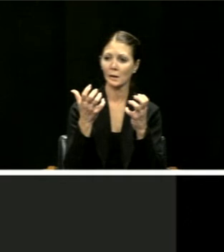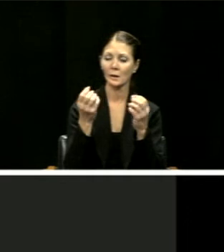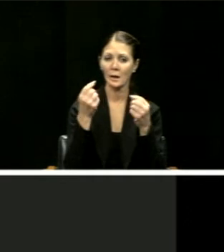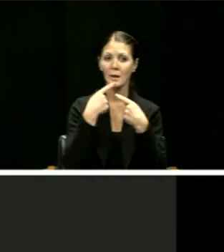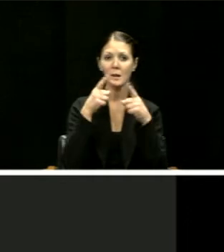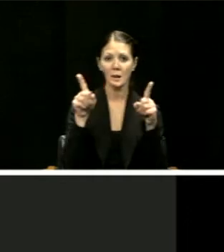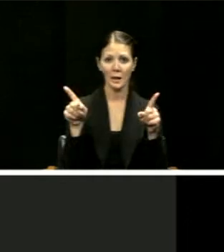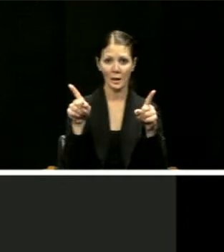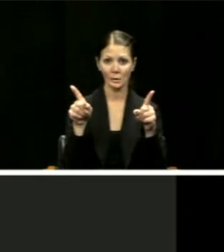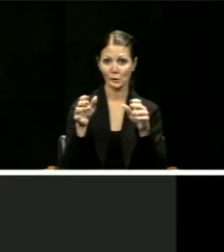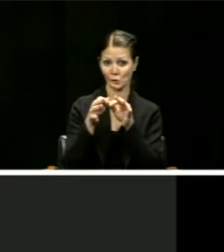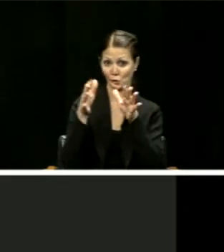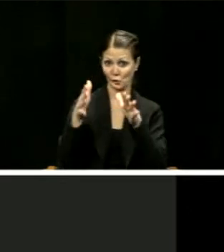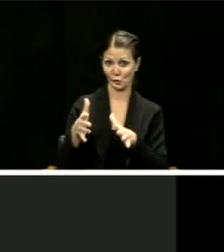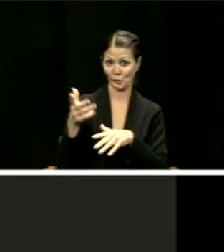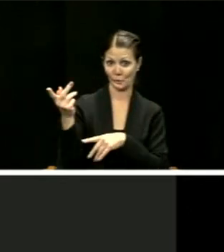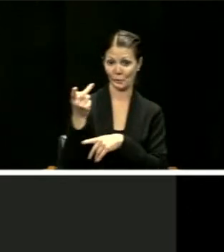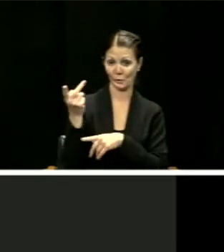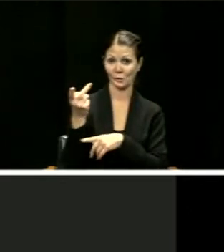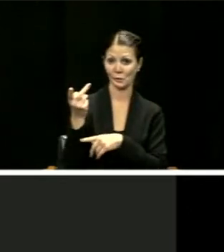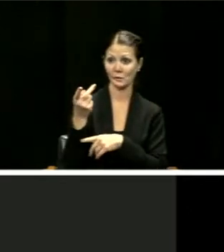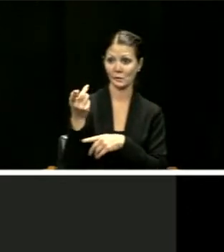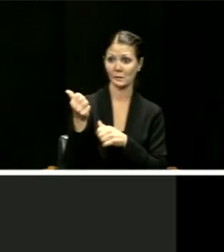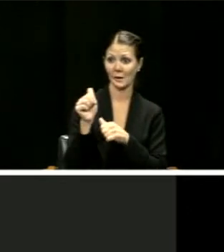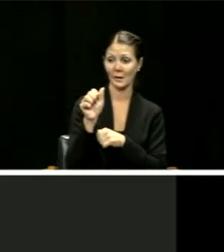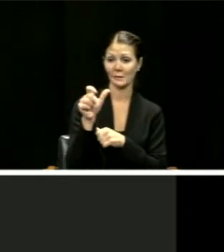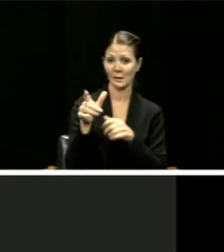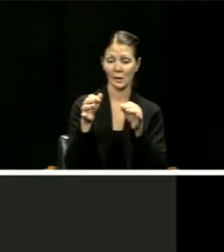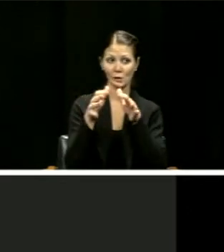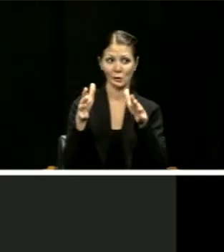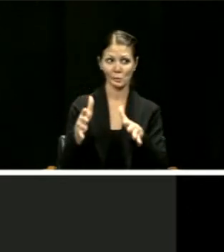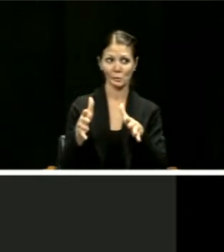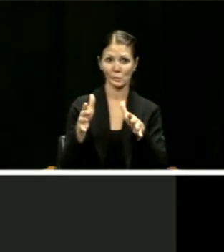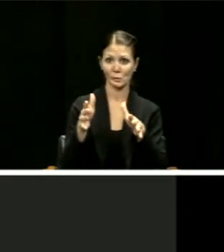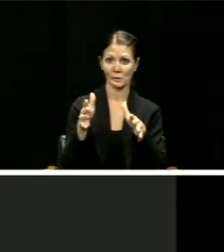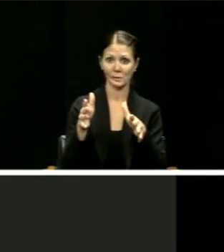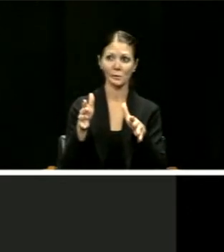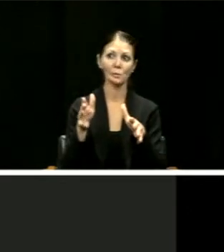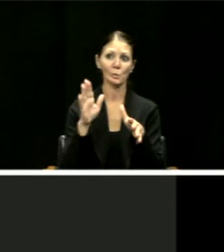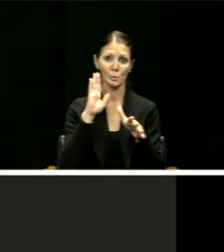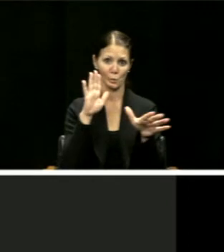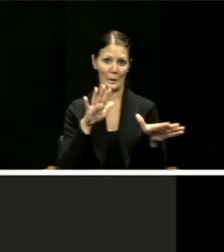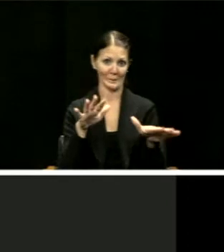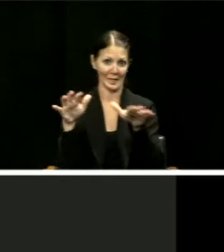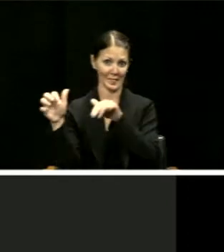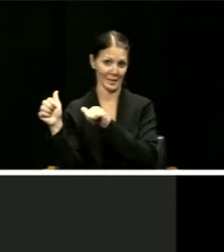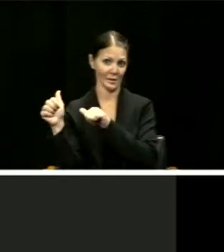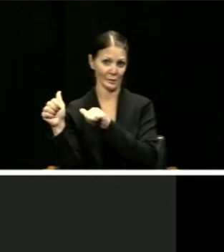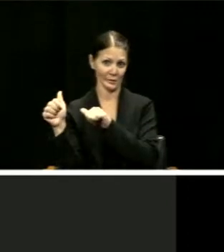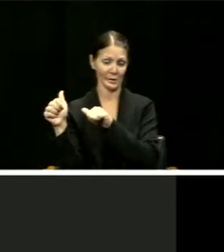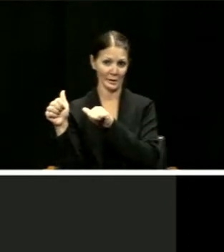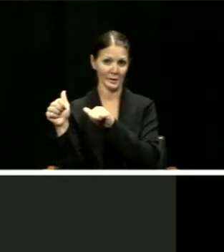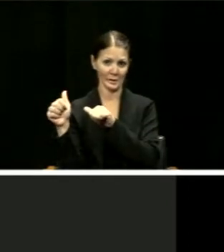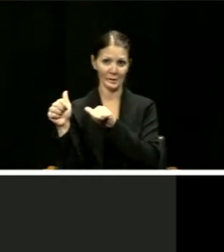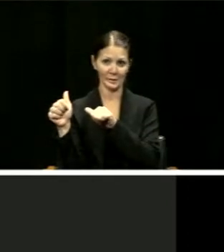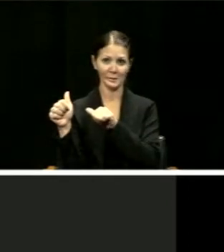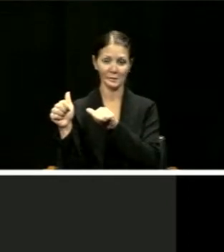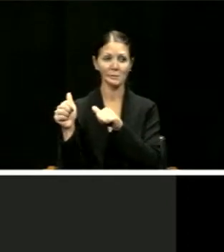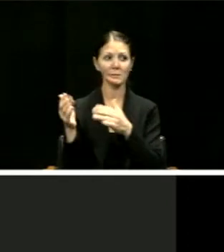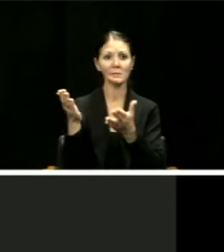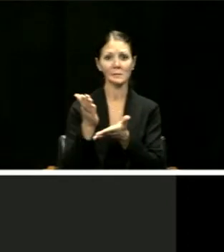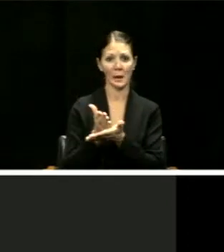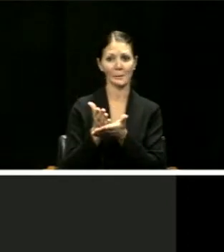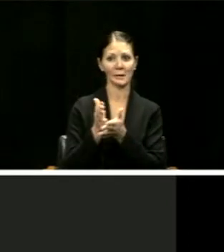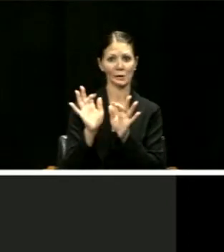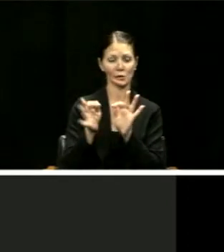announce that the interpreters and the sign language personnel is now going to be stopping their